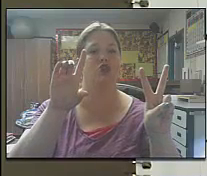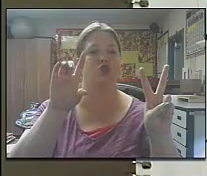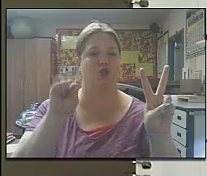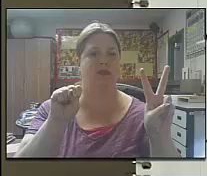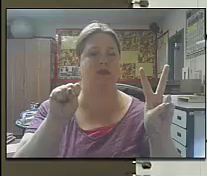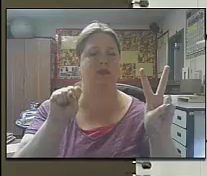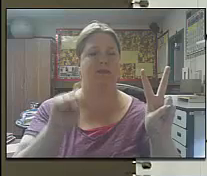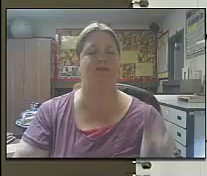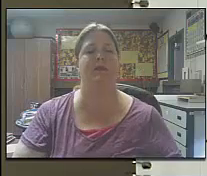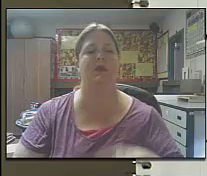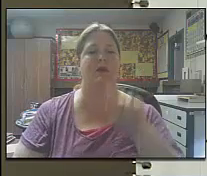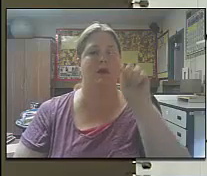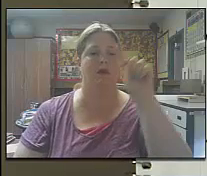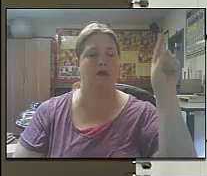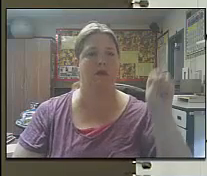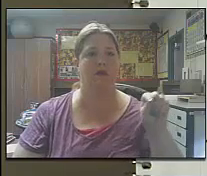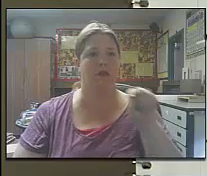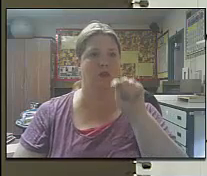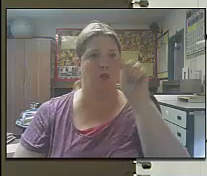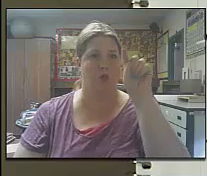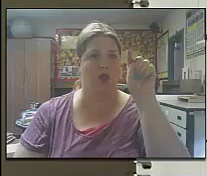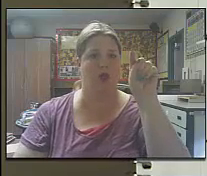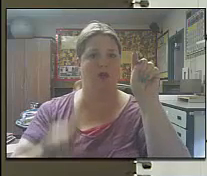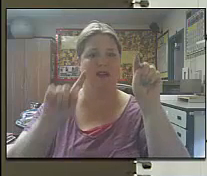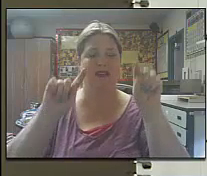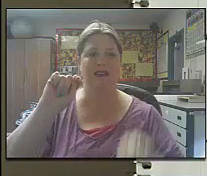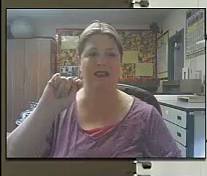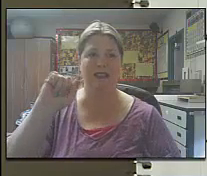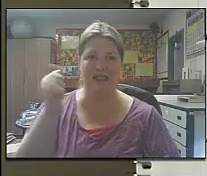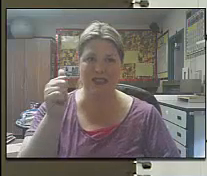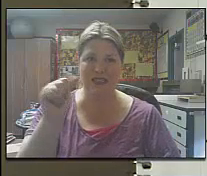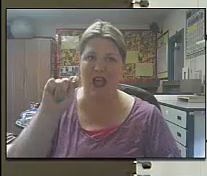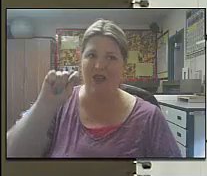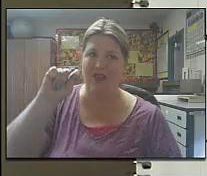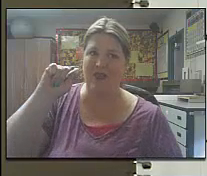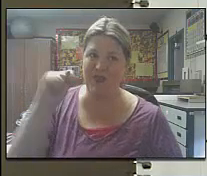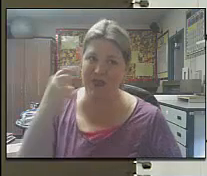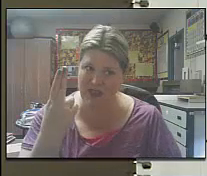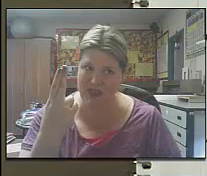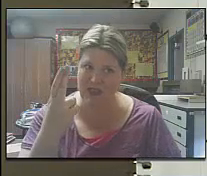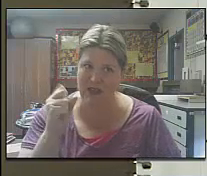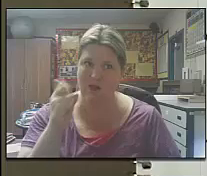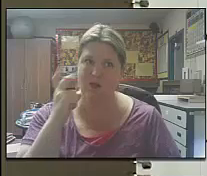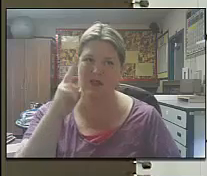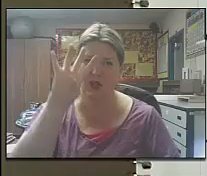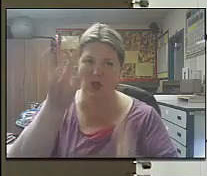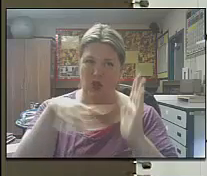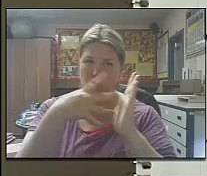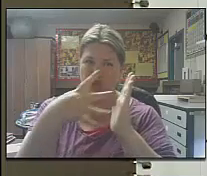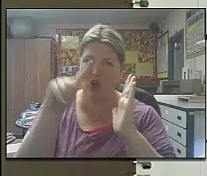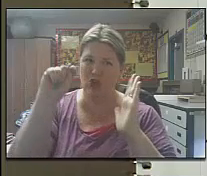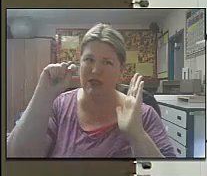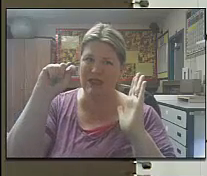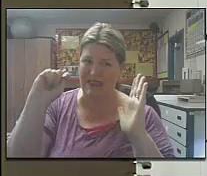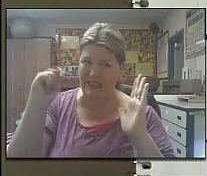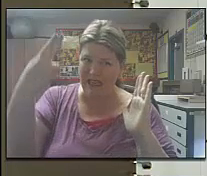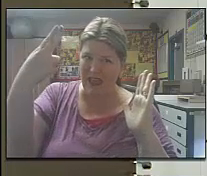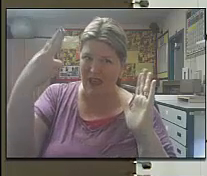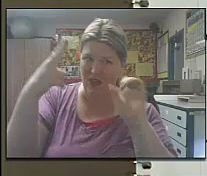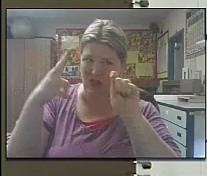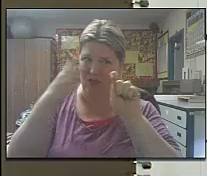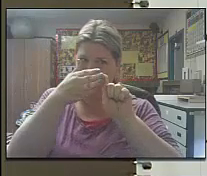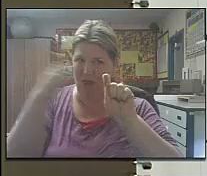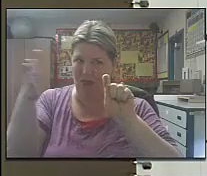the tenths. Remember, here's our TH. We look up here at the chart. There's TH. So I'm going to